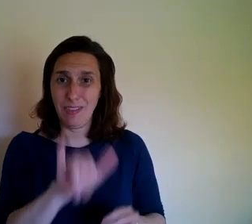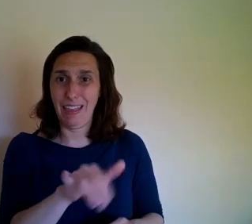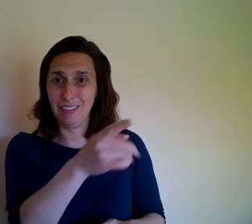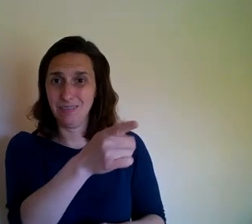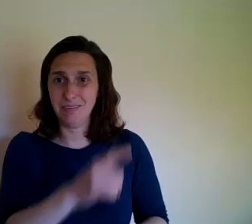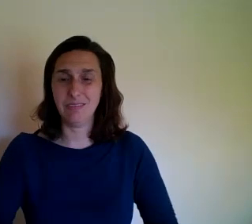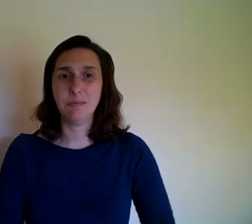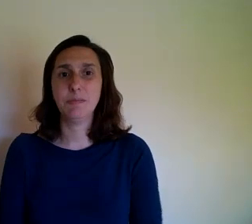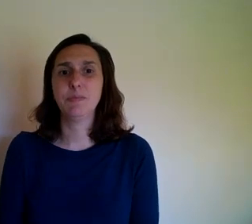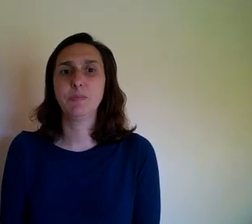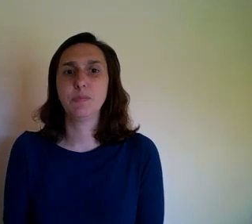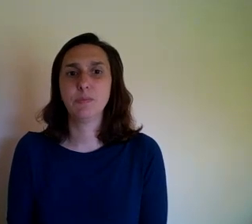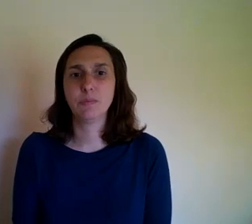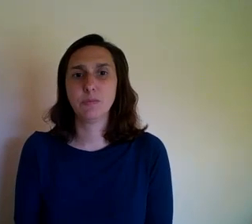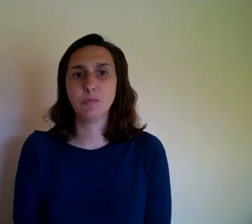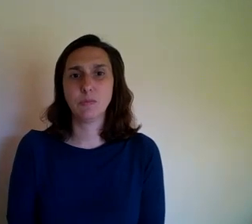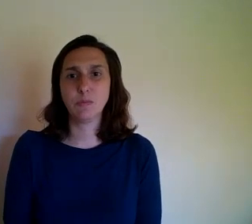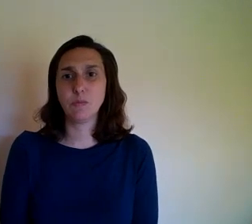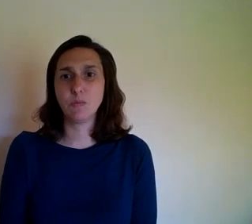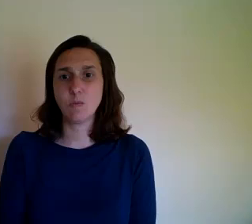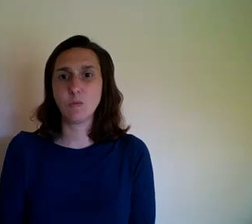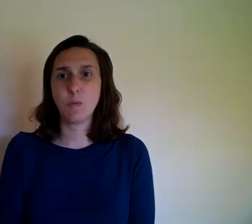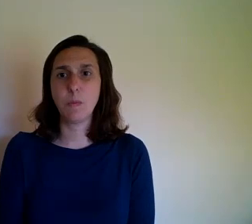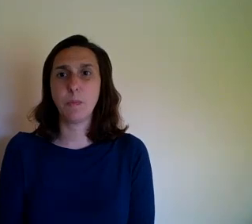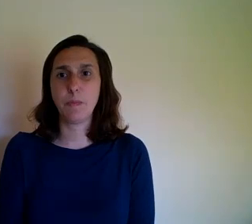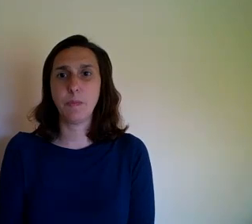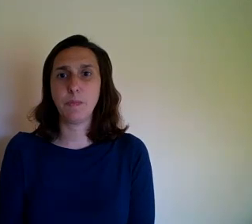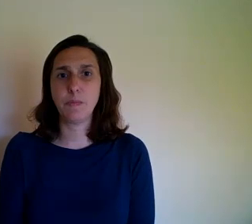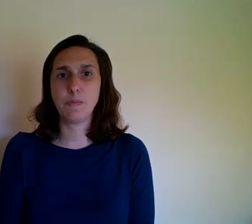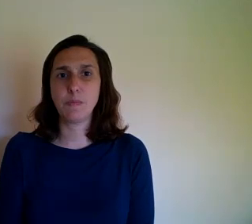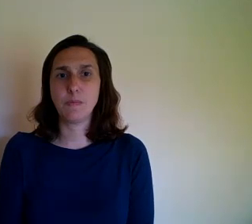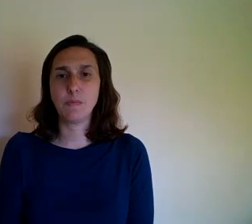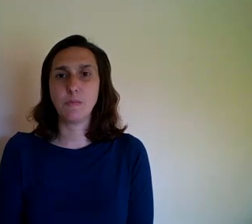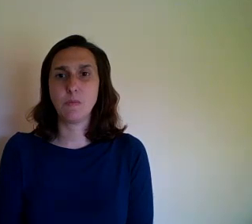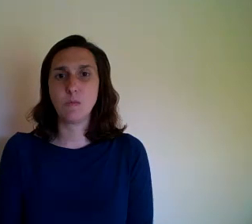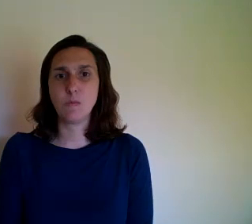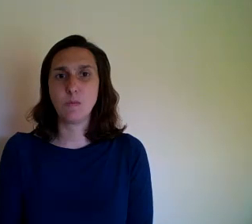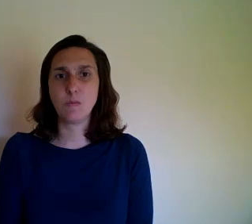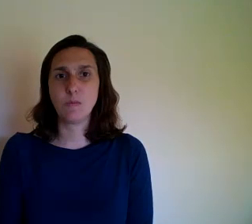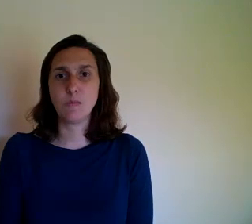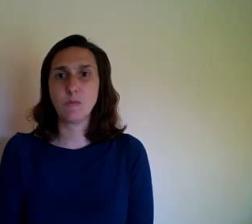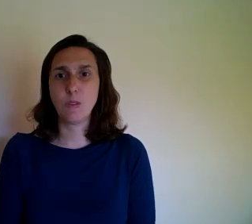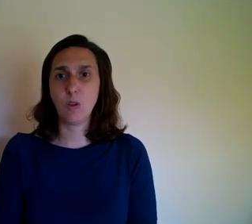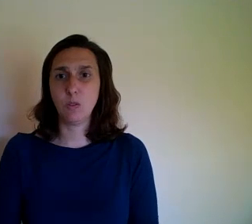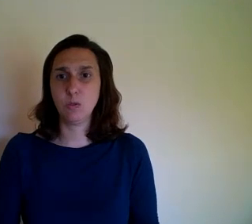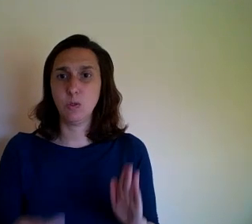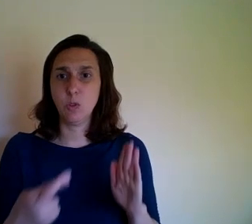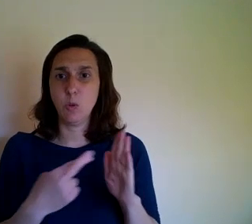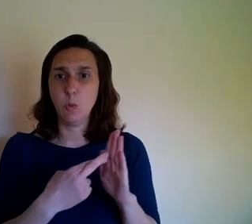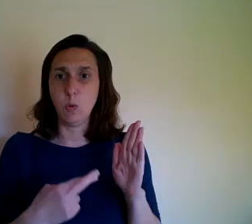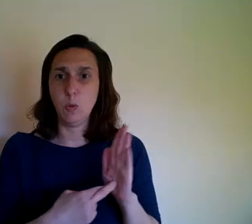So the rules I want to put up, and that way I can flip back to them periodically.